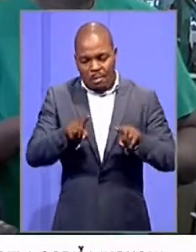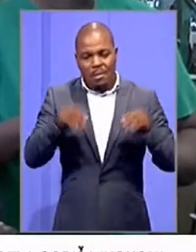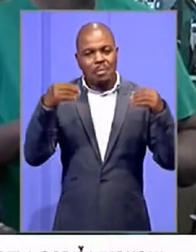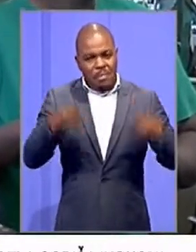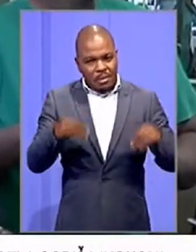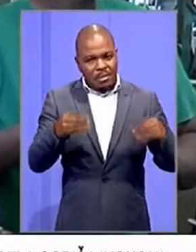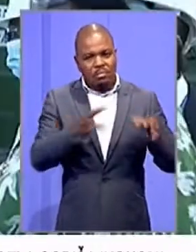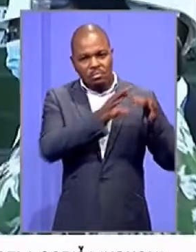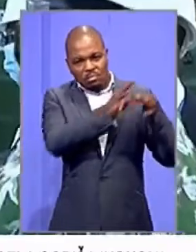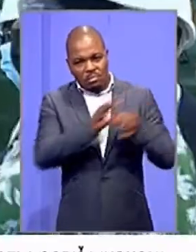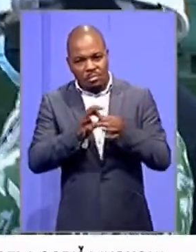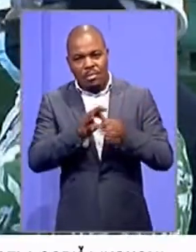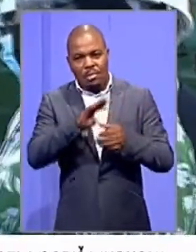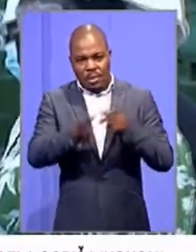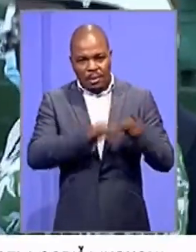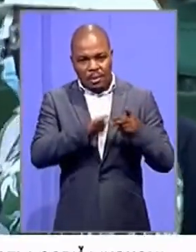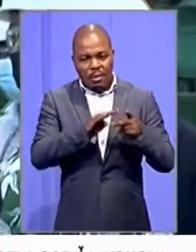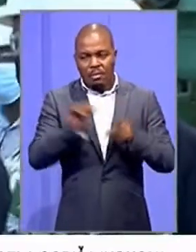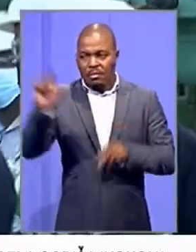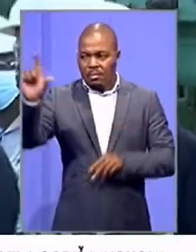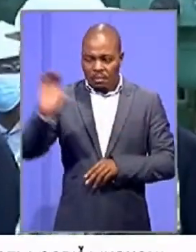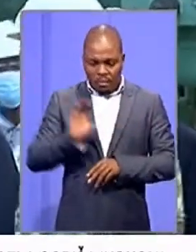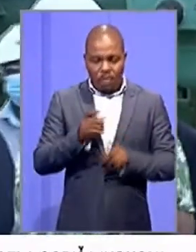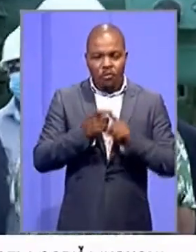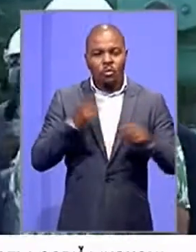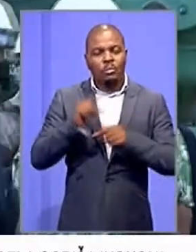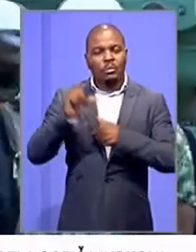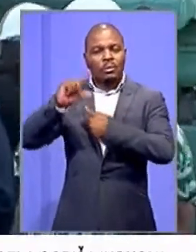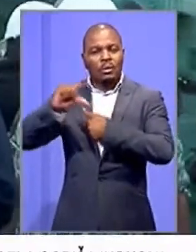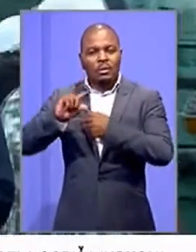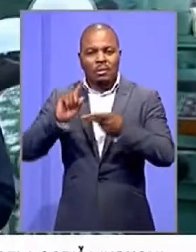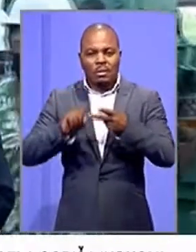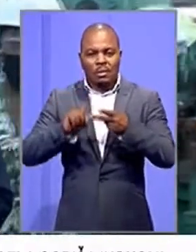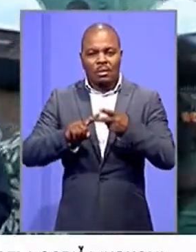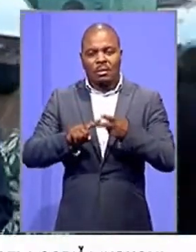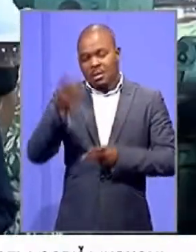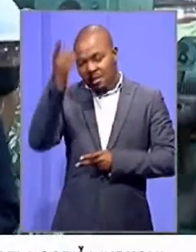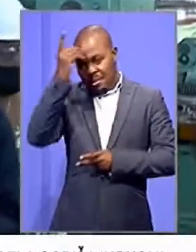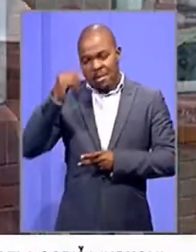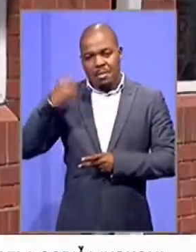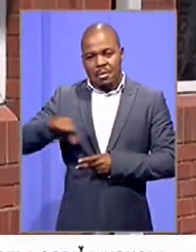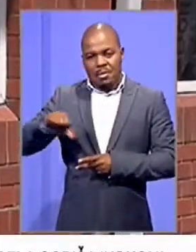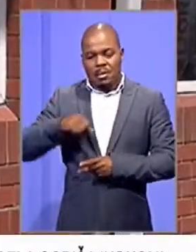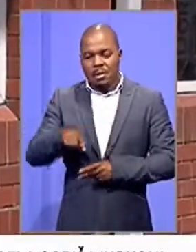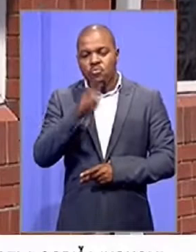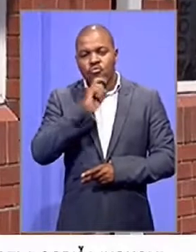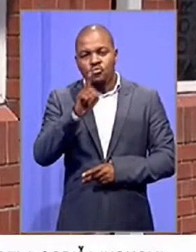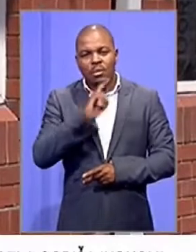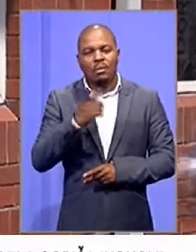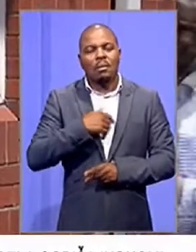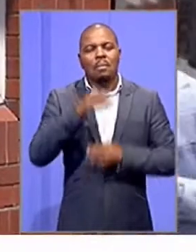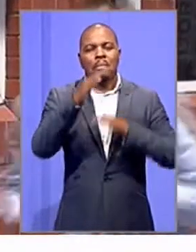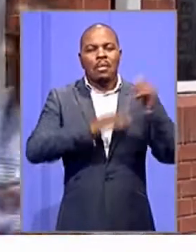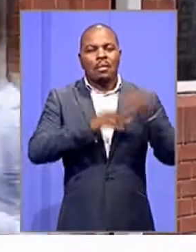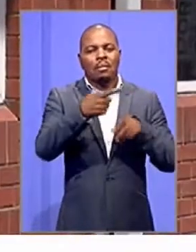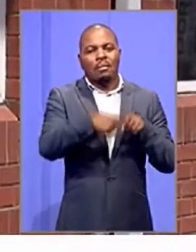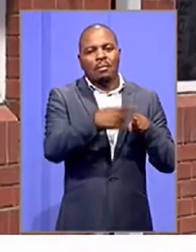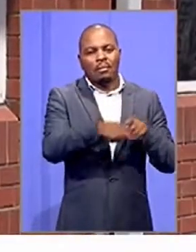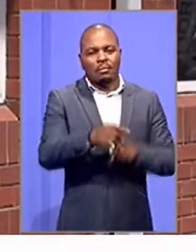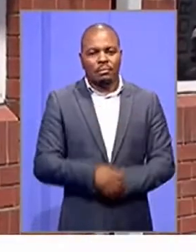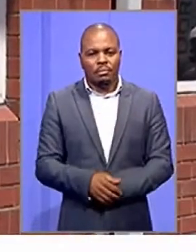yona ya go hwetša letseno go tšwa go Transnet le mmasepala wa eThekwini ka go hiriša meago. We are looking to continue